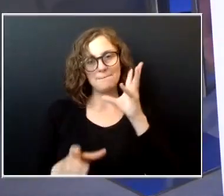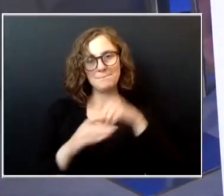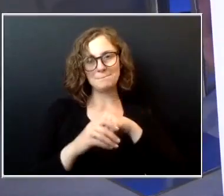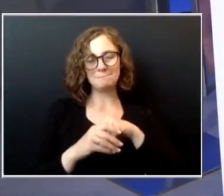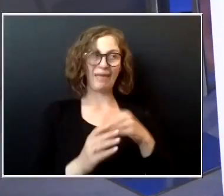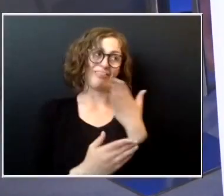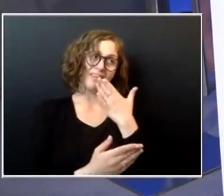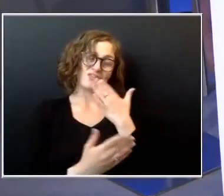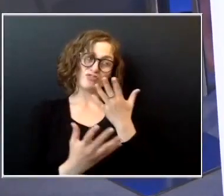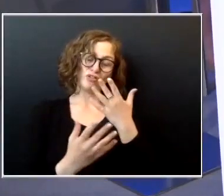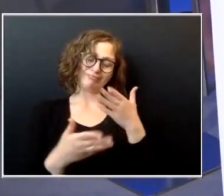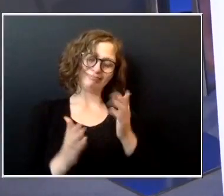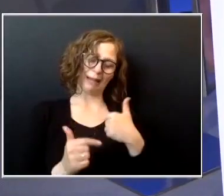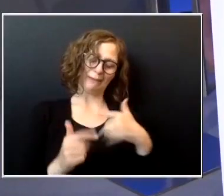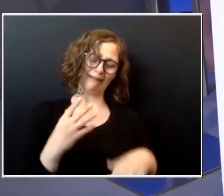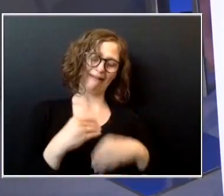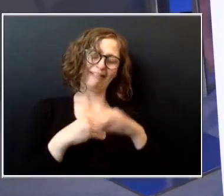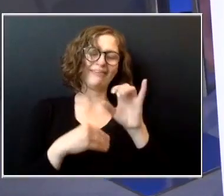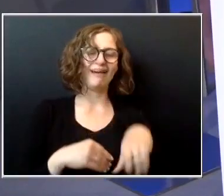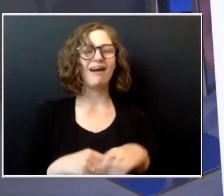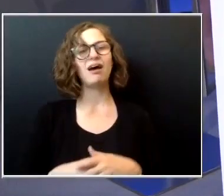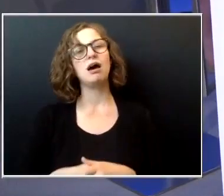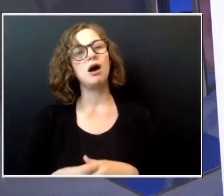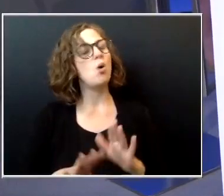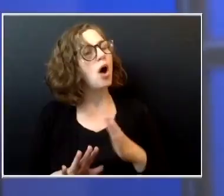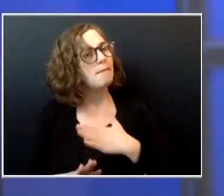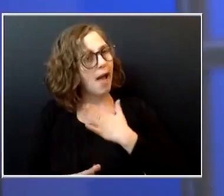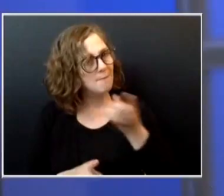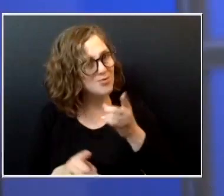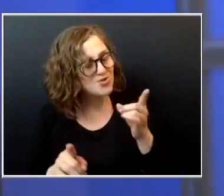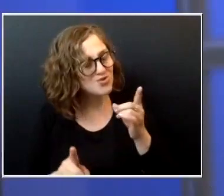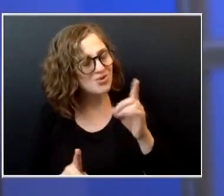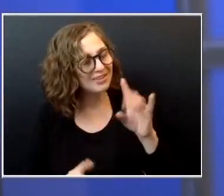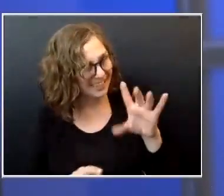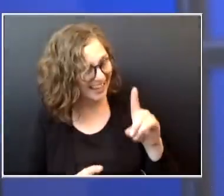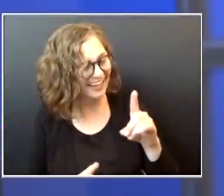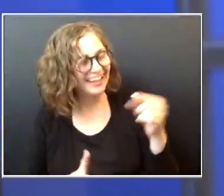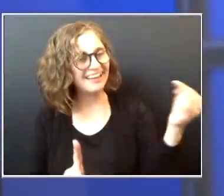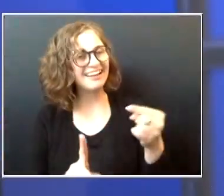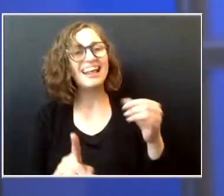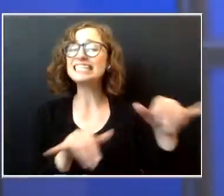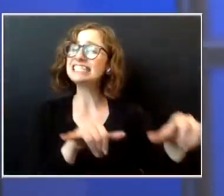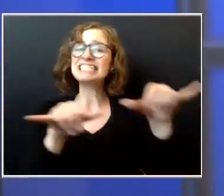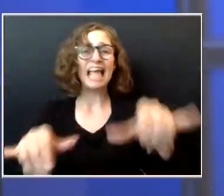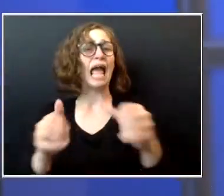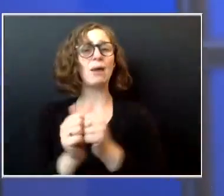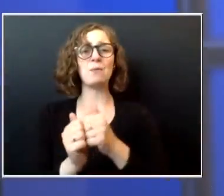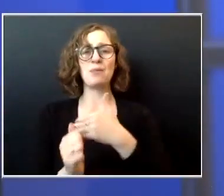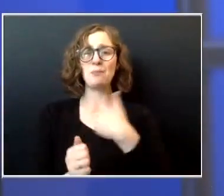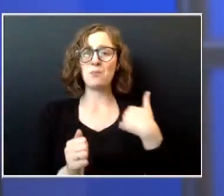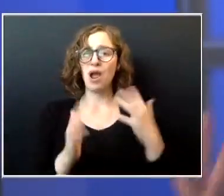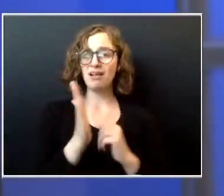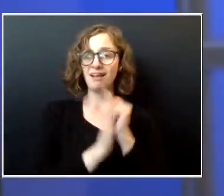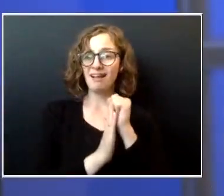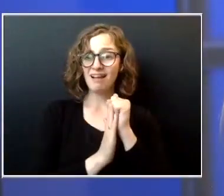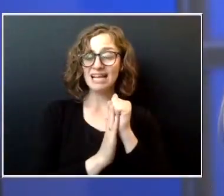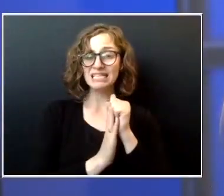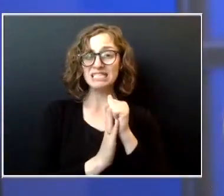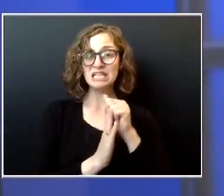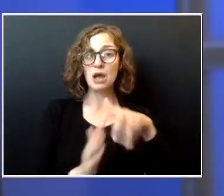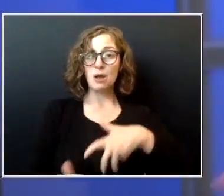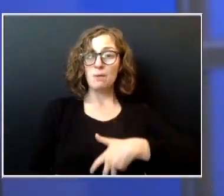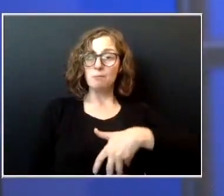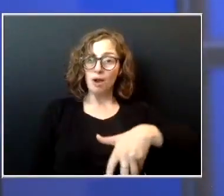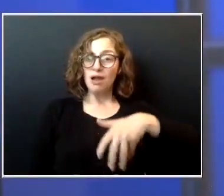glad you did. It's such an important point. This is the same in the breast cancer world. Pregnant women are excluded not just from breast cancer